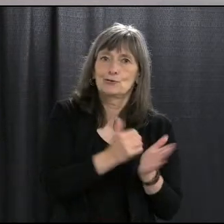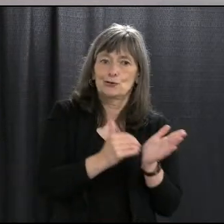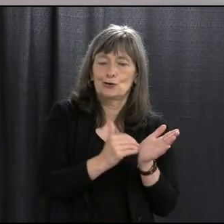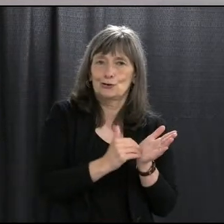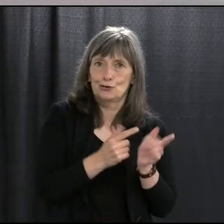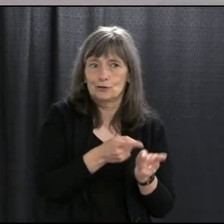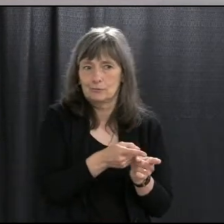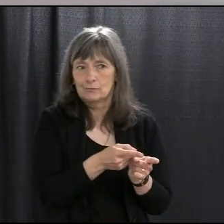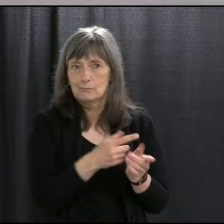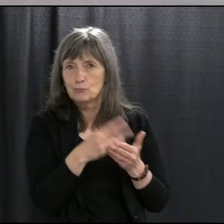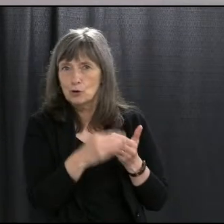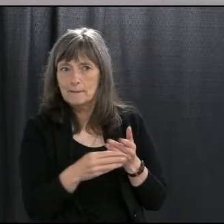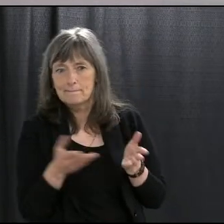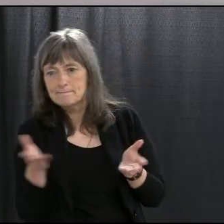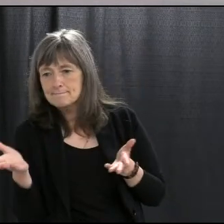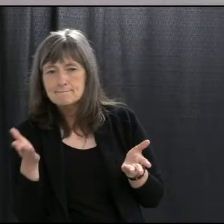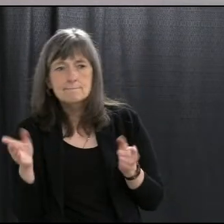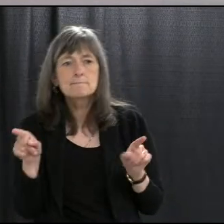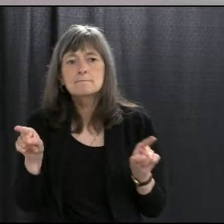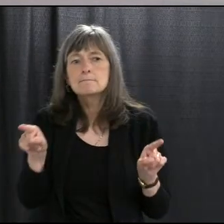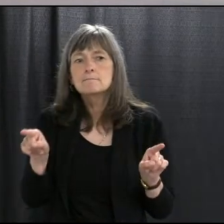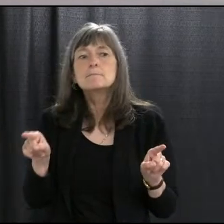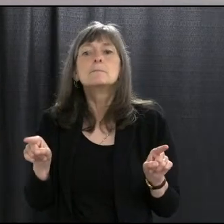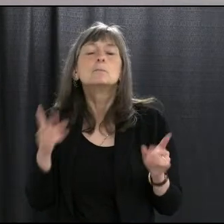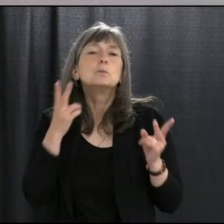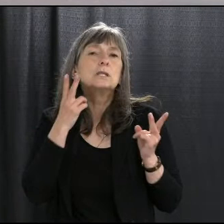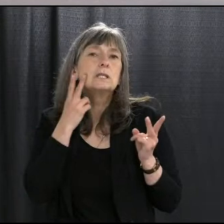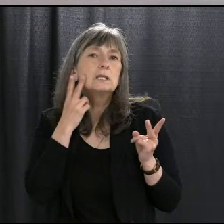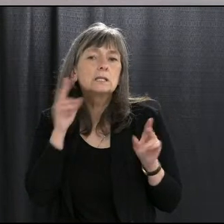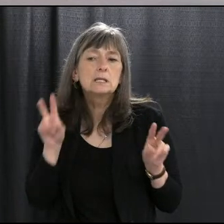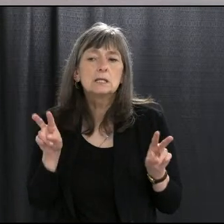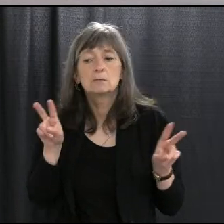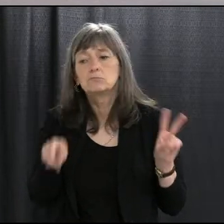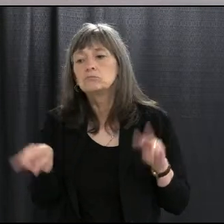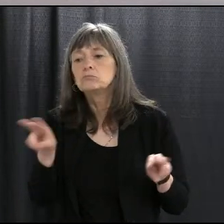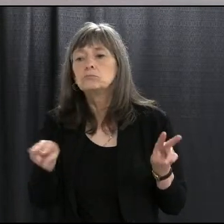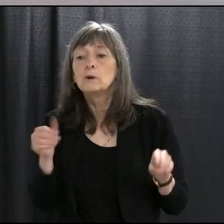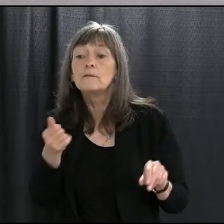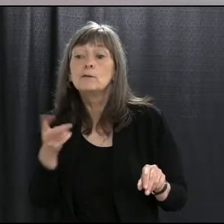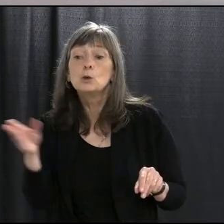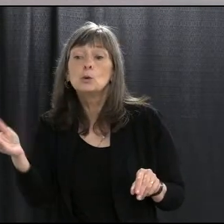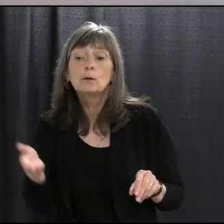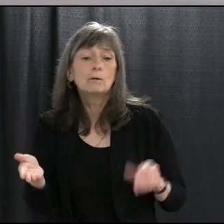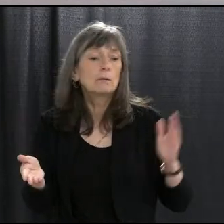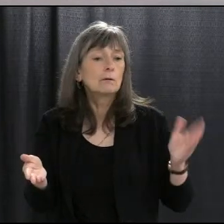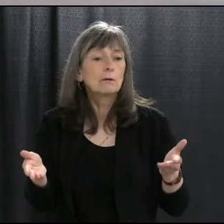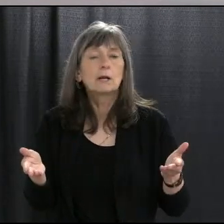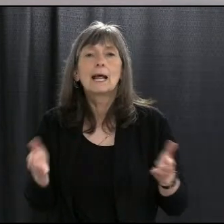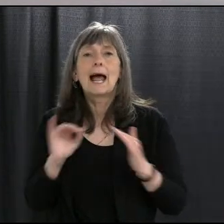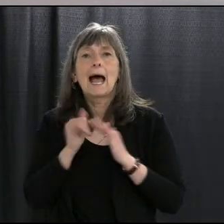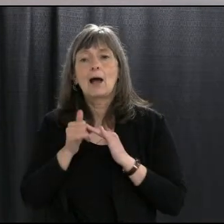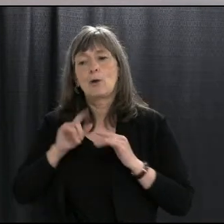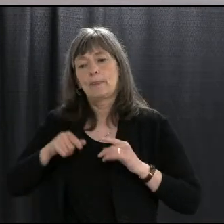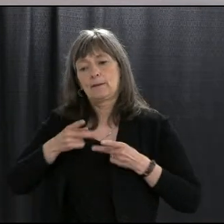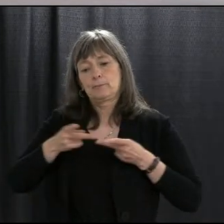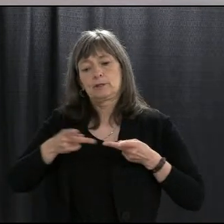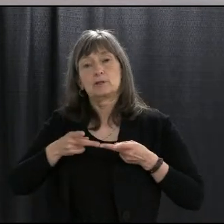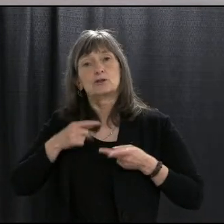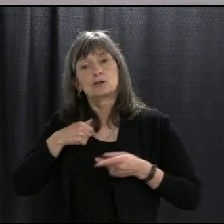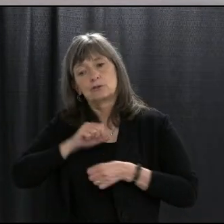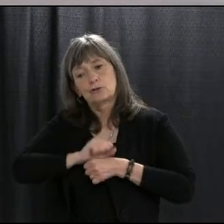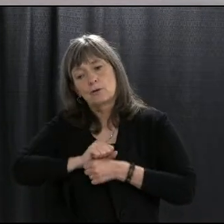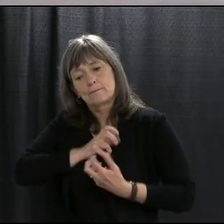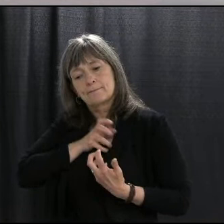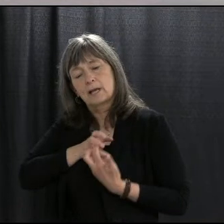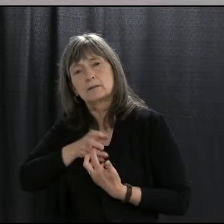program, where that position, we can evaluate the best use of that position within the Newfoundland and Labrador